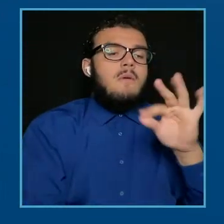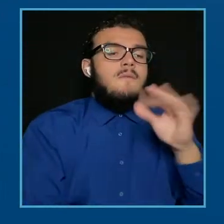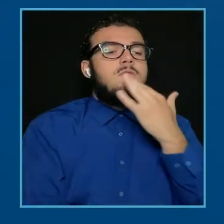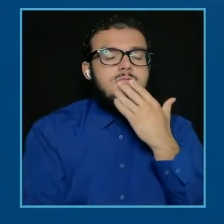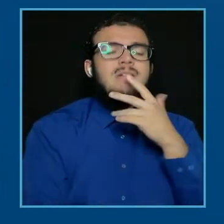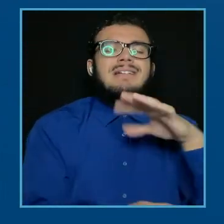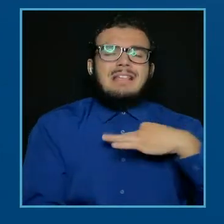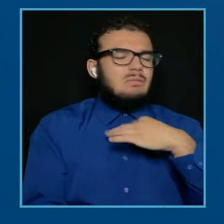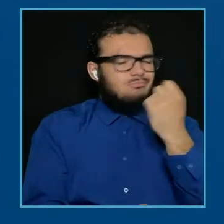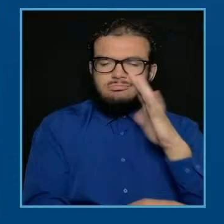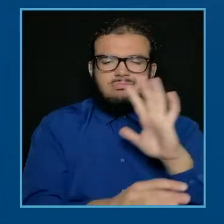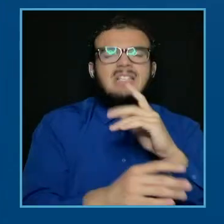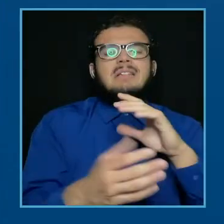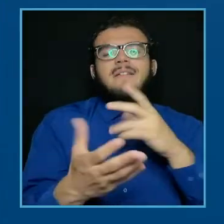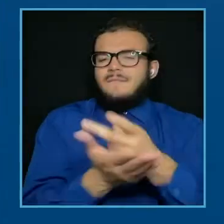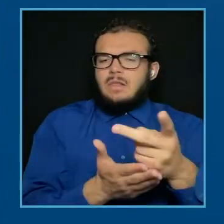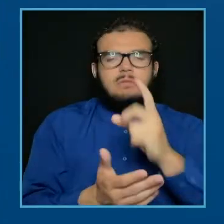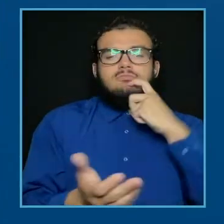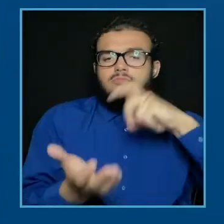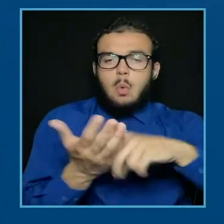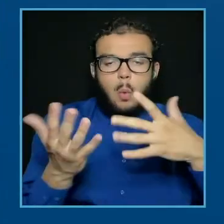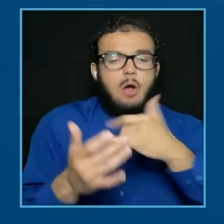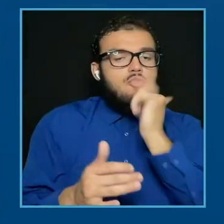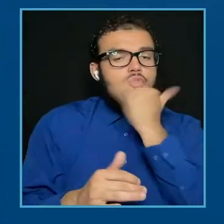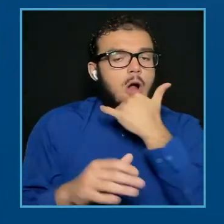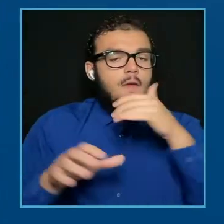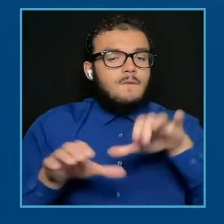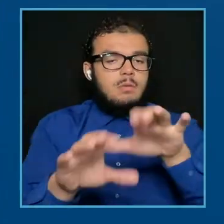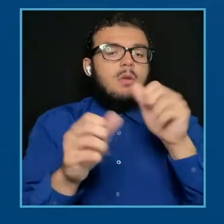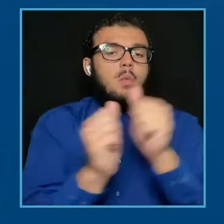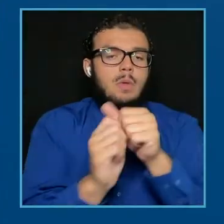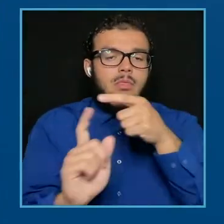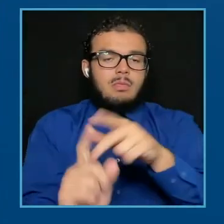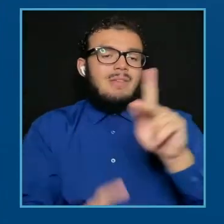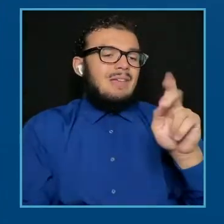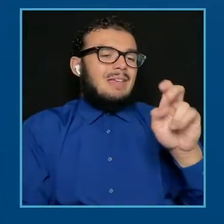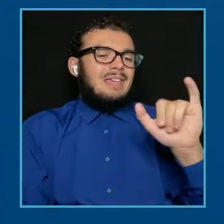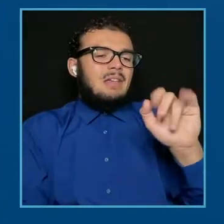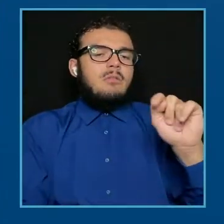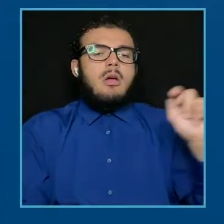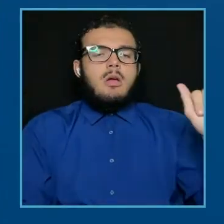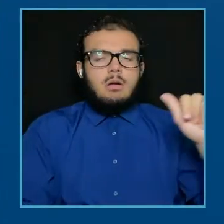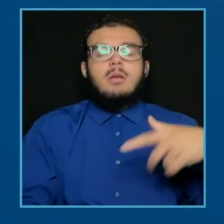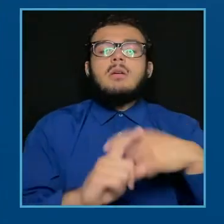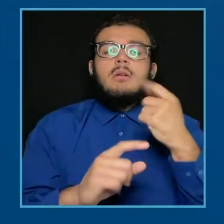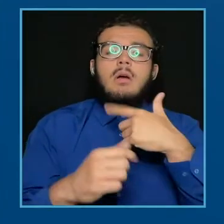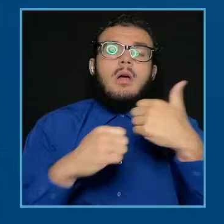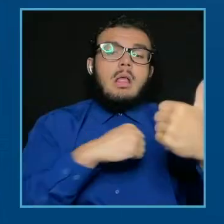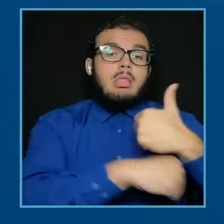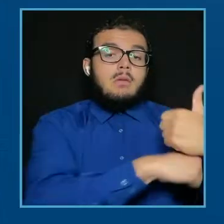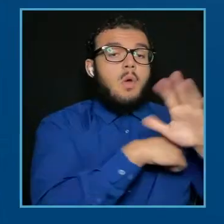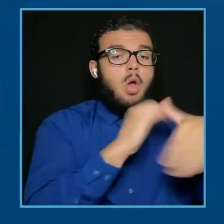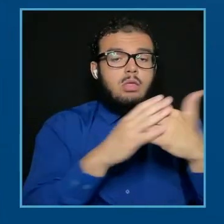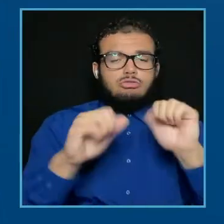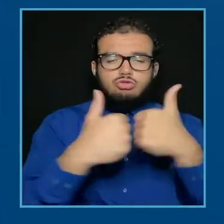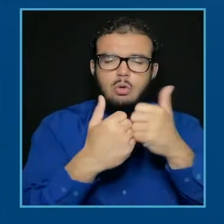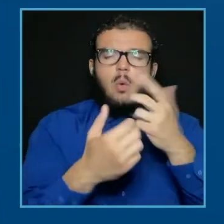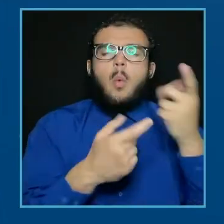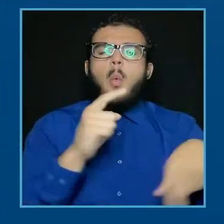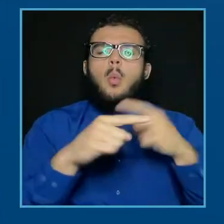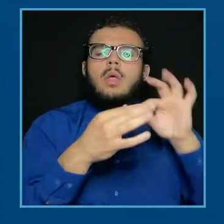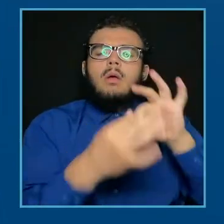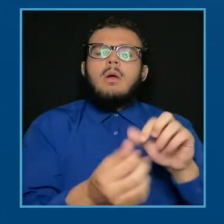to assert any allegation of wrongful conduct by Vice Chair Kenyatta. Every allegation in the challenge concerns only the election